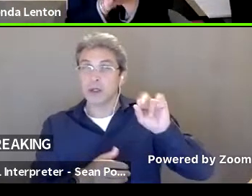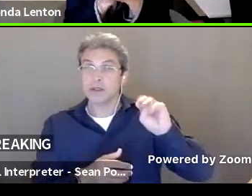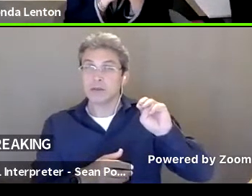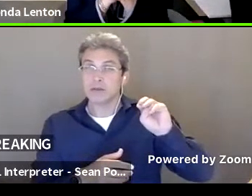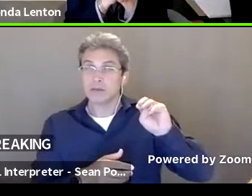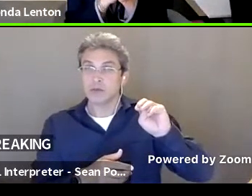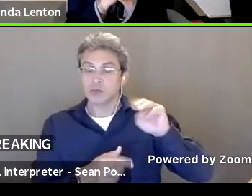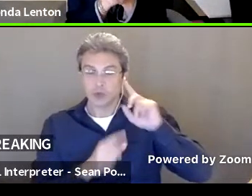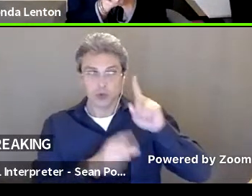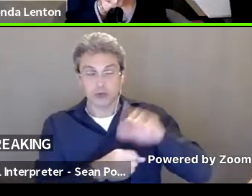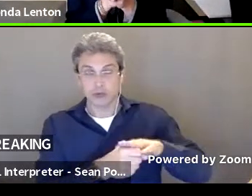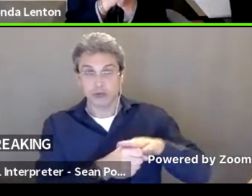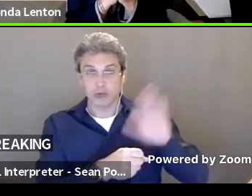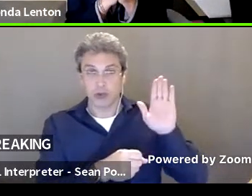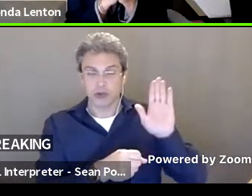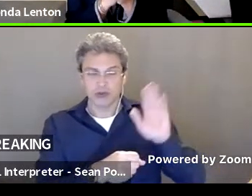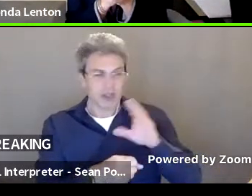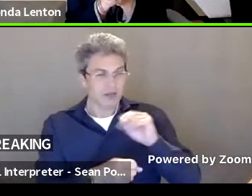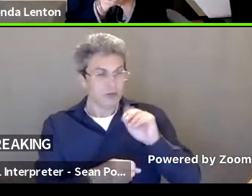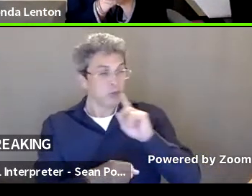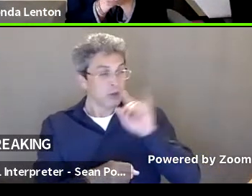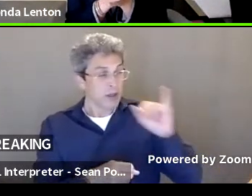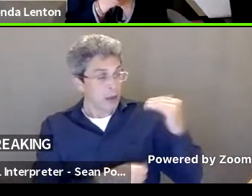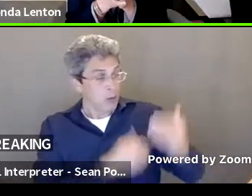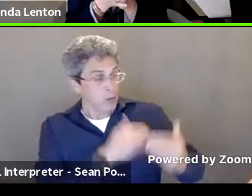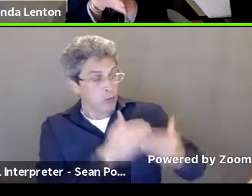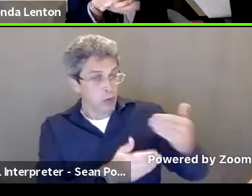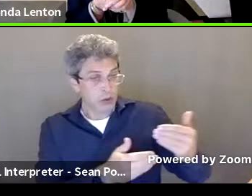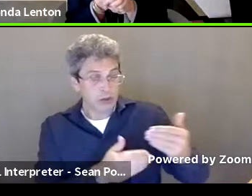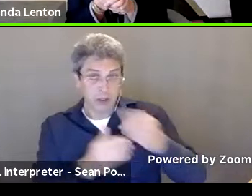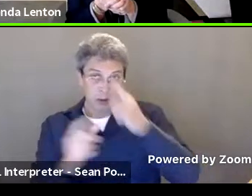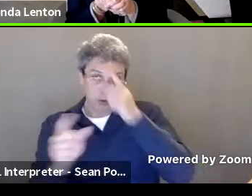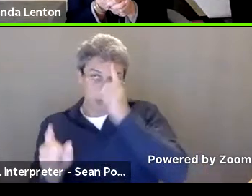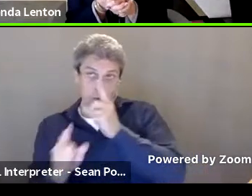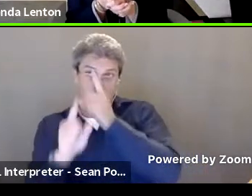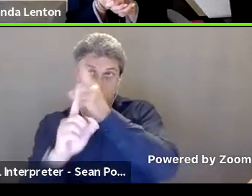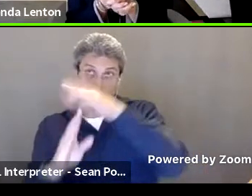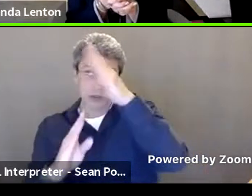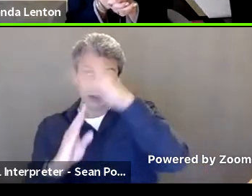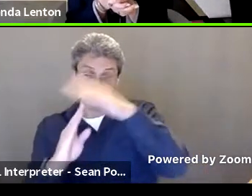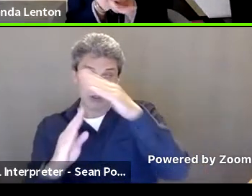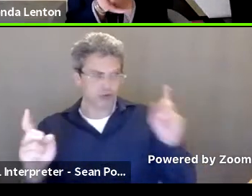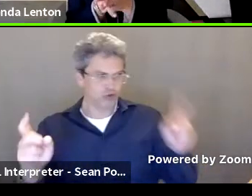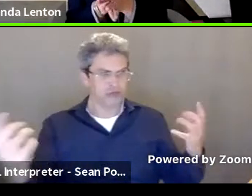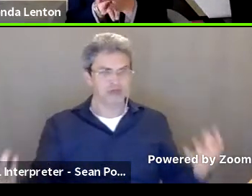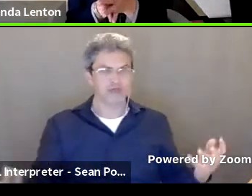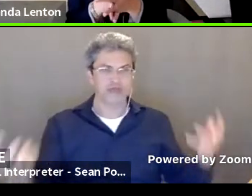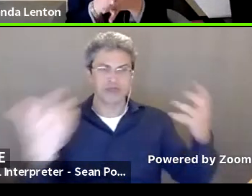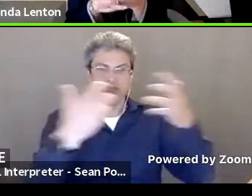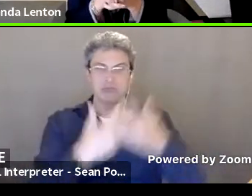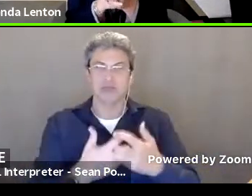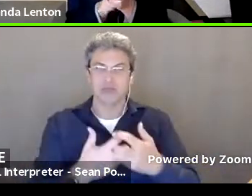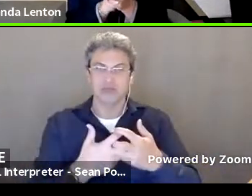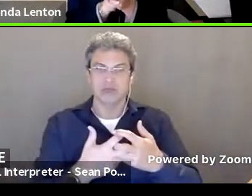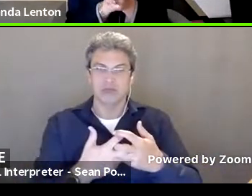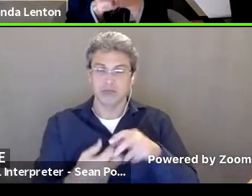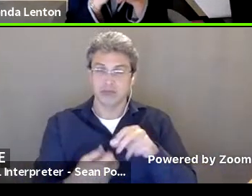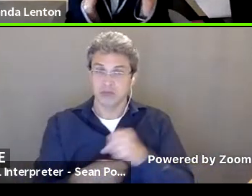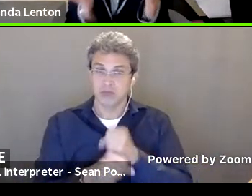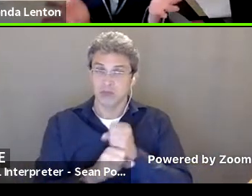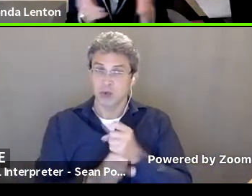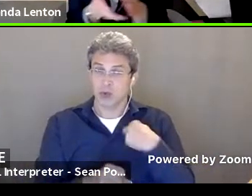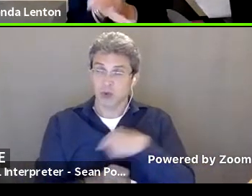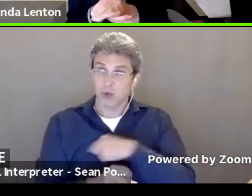go hand in hand, because the pursuit of excellence should mean inclusive excellence, and it should